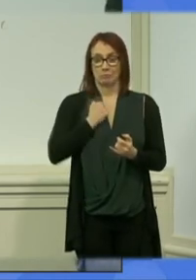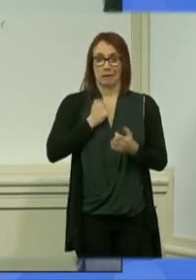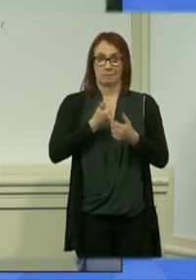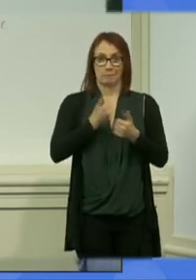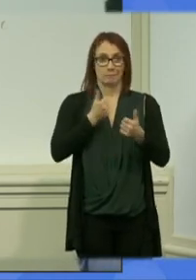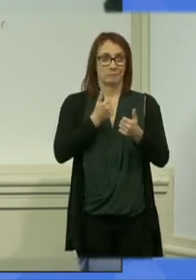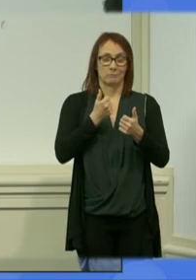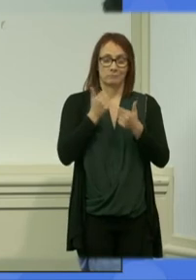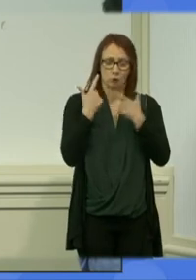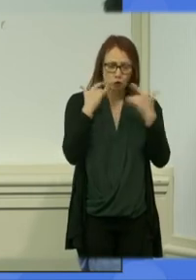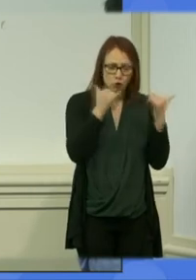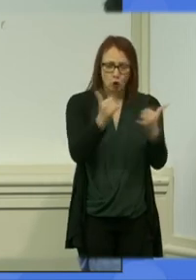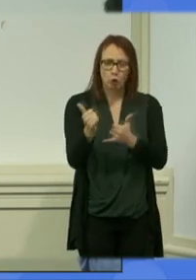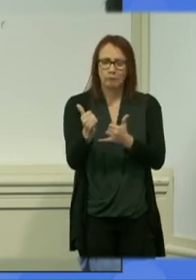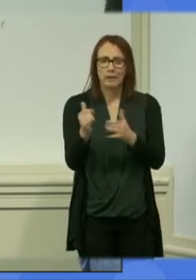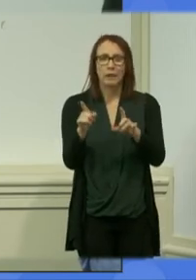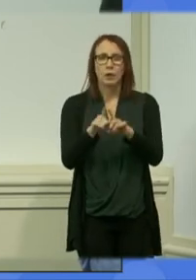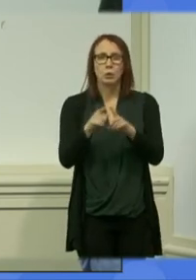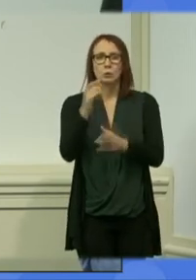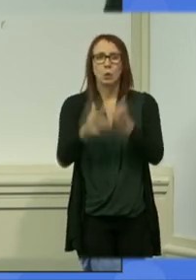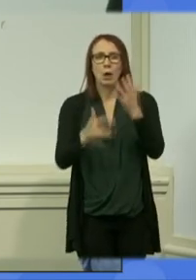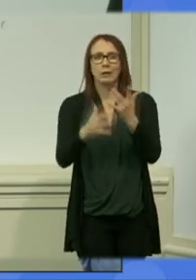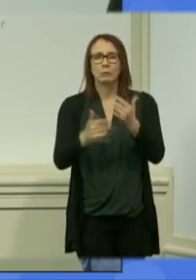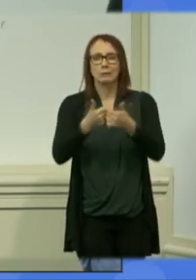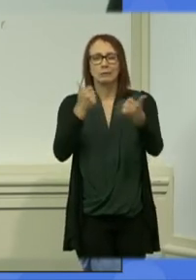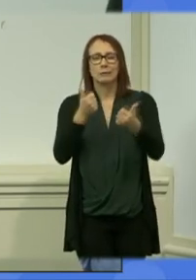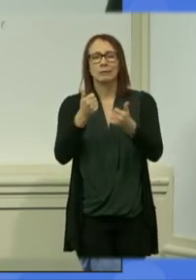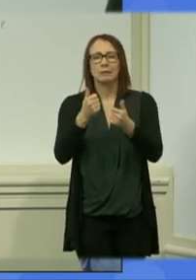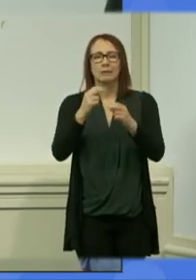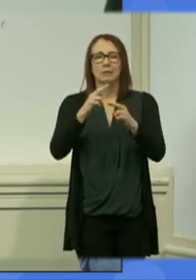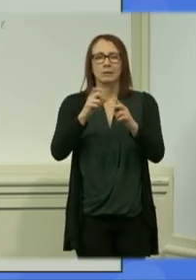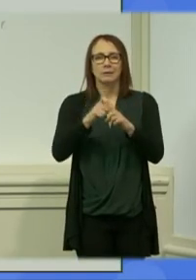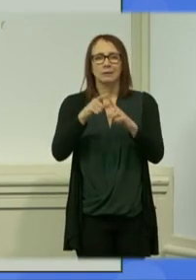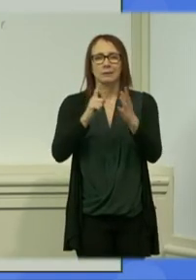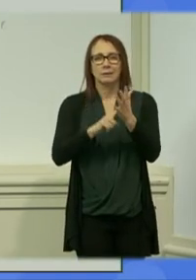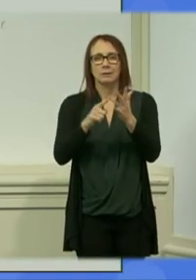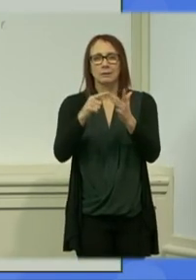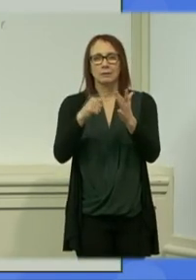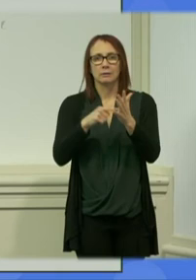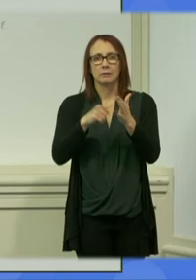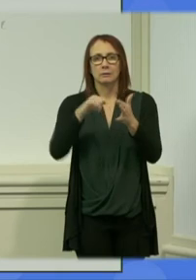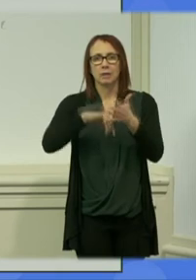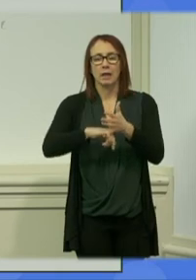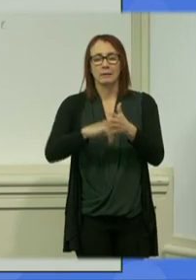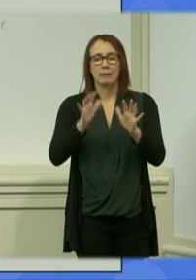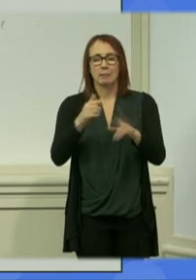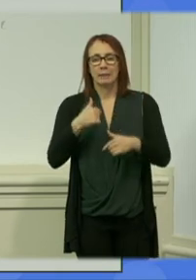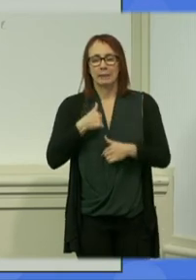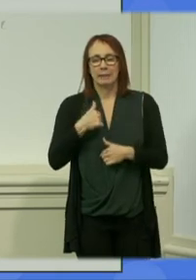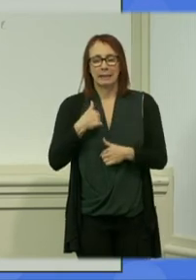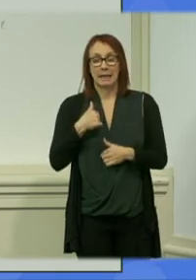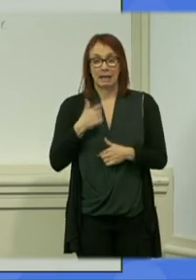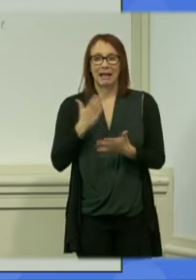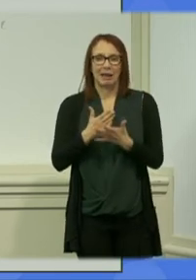also one of the accountancy firms called Deloitte's. As far as we can make out, I may be in a minority in finding